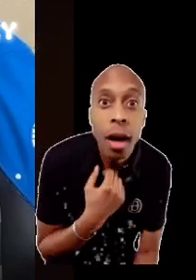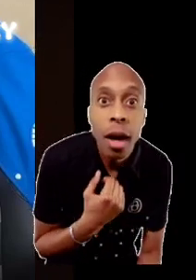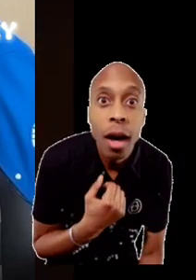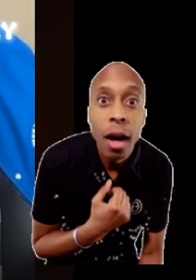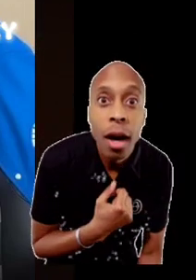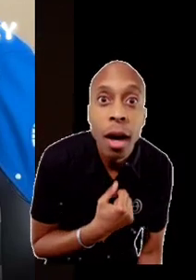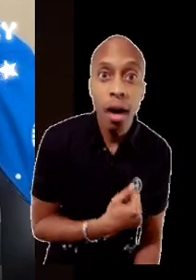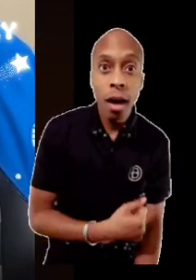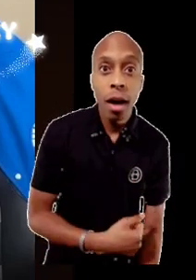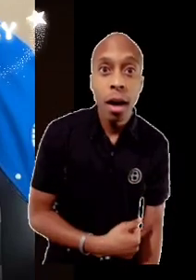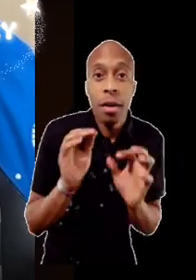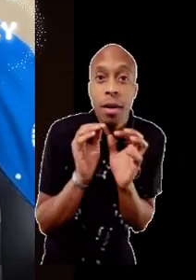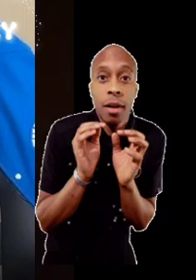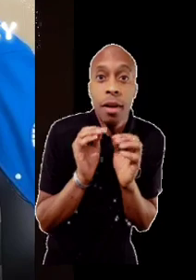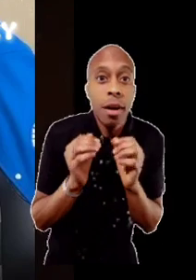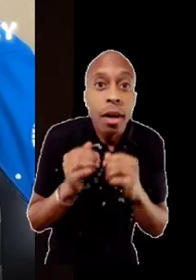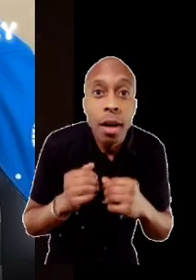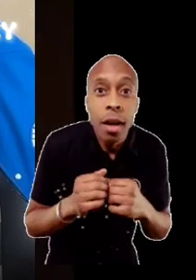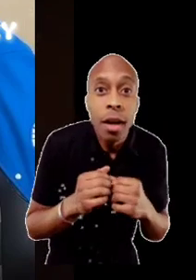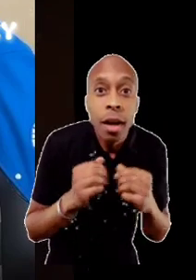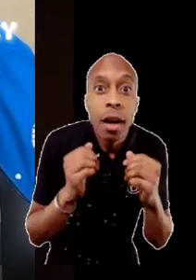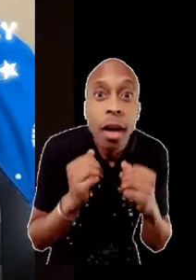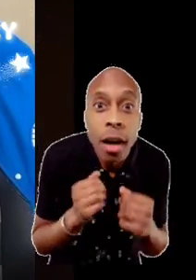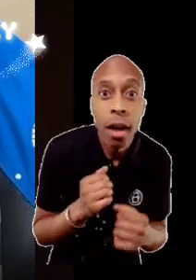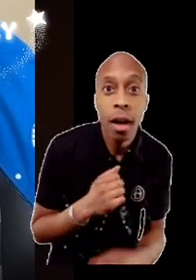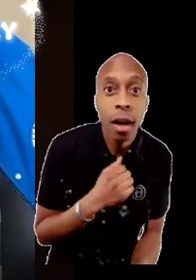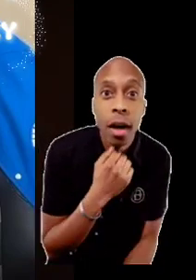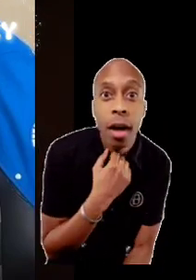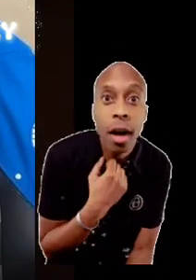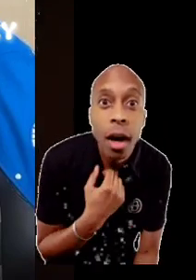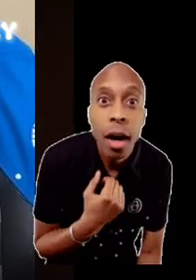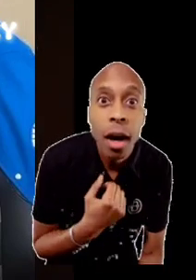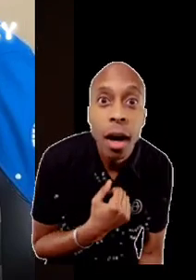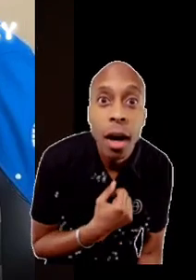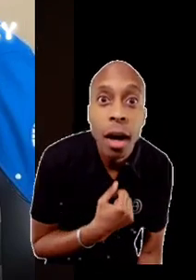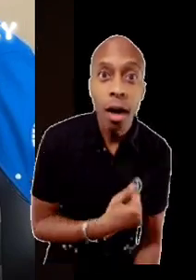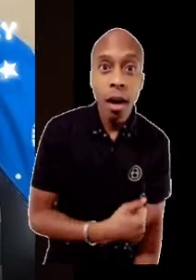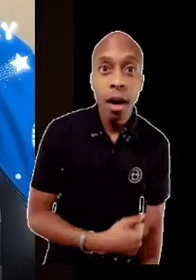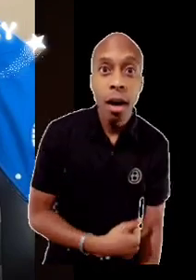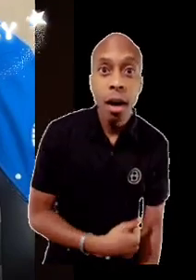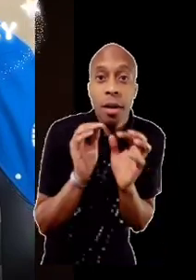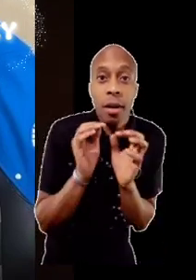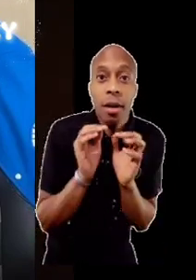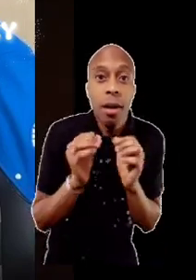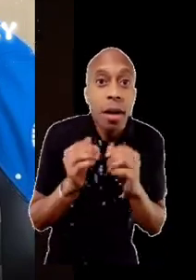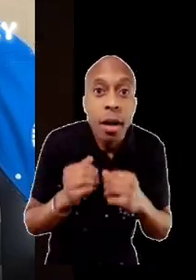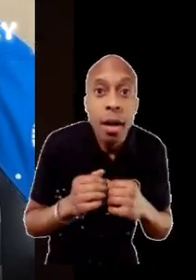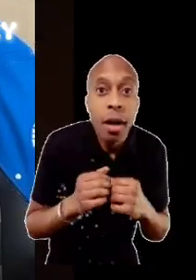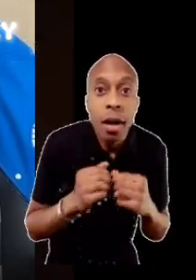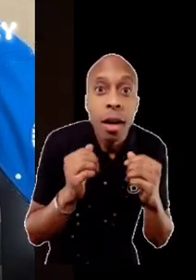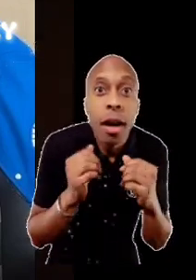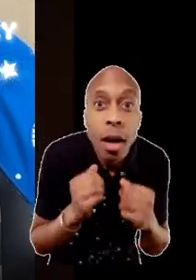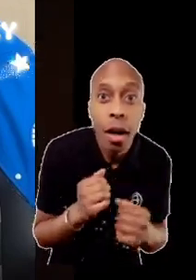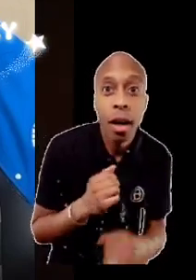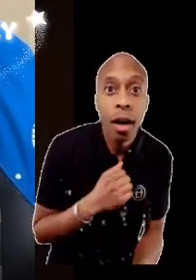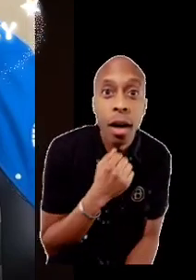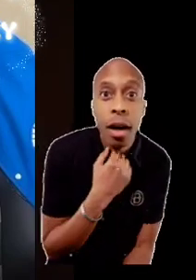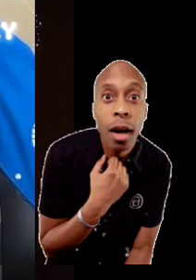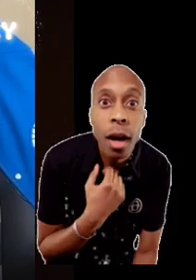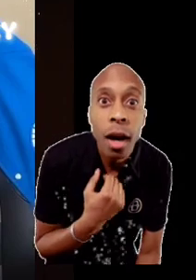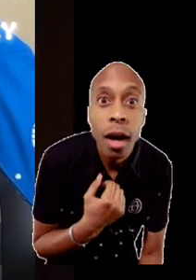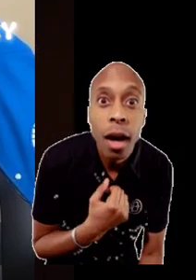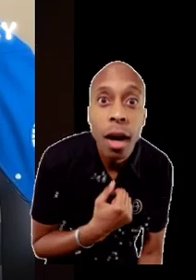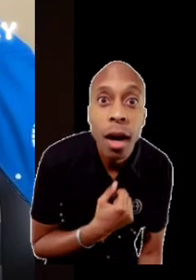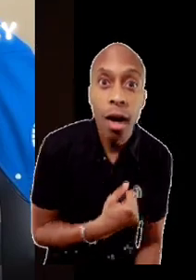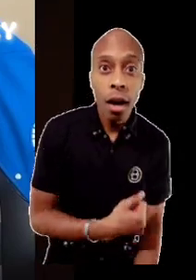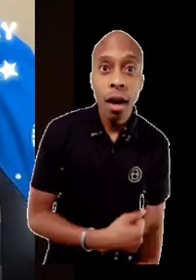Oh no, I idiot people, me say. Wanna for change on the ways, point blank and period. Start looking at yourself. One by one, y'all all